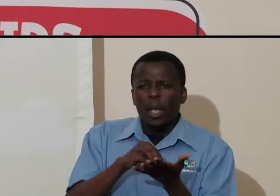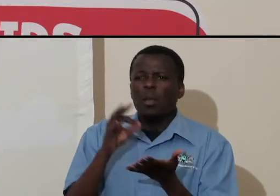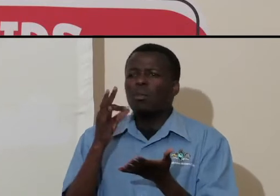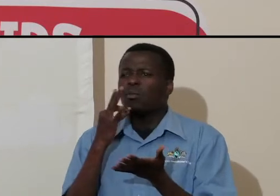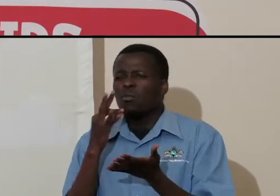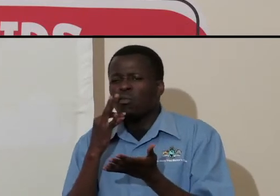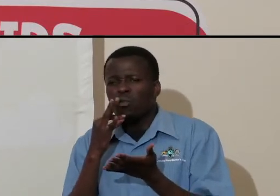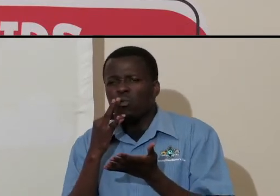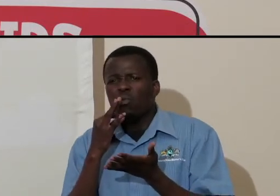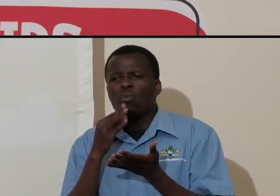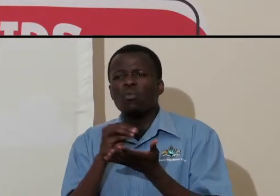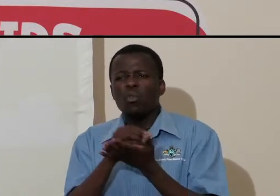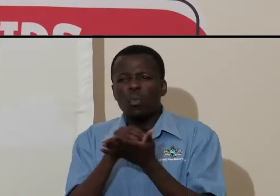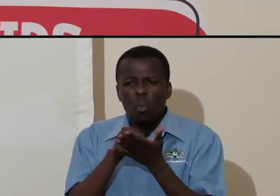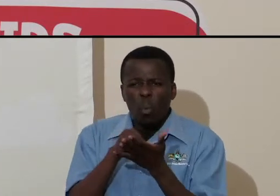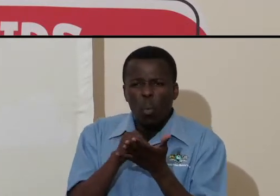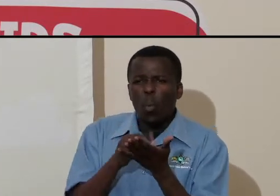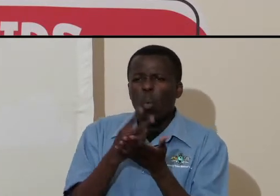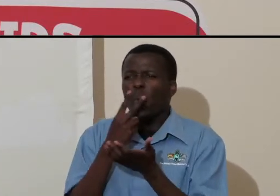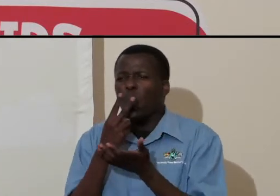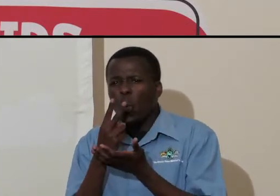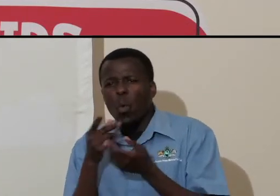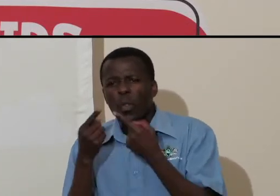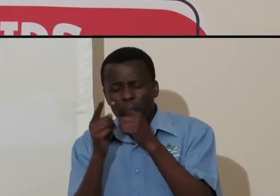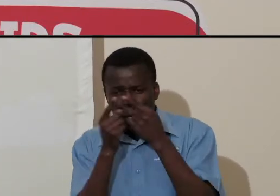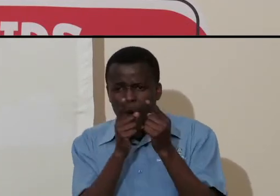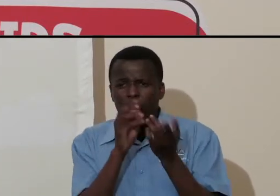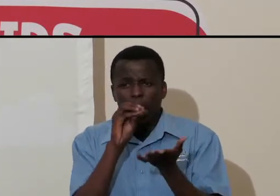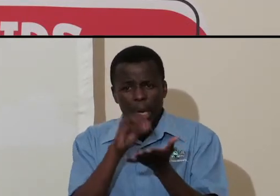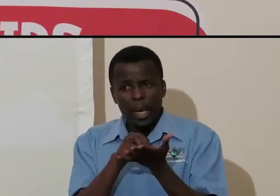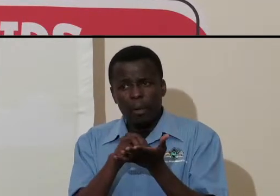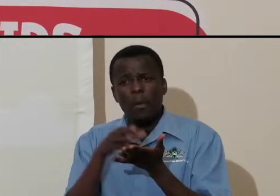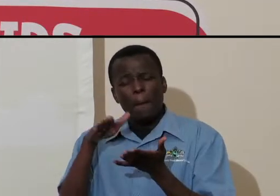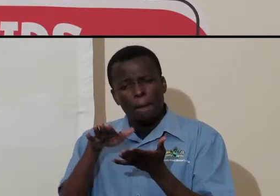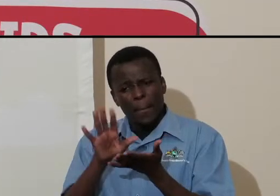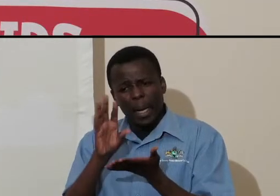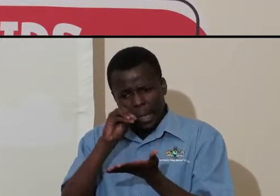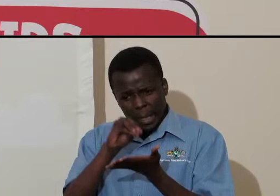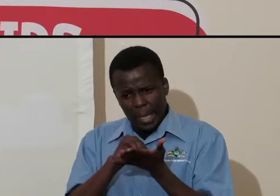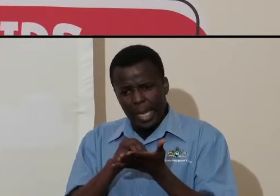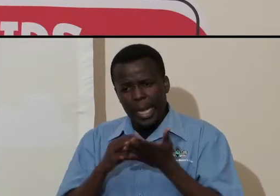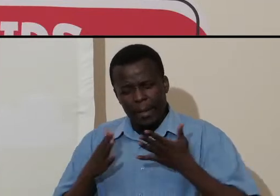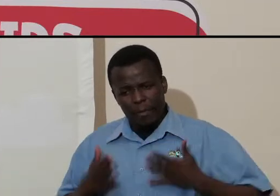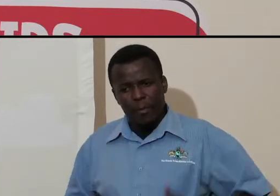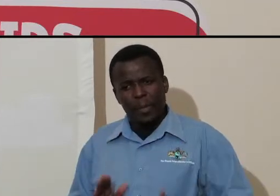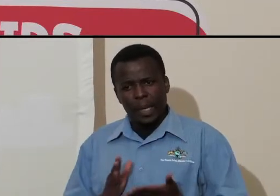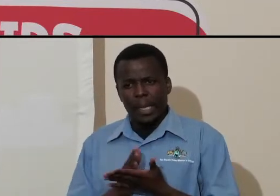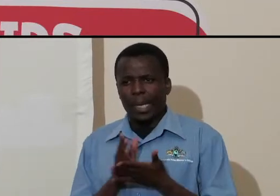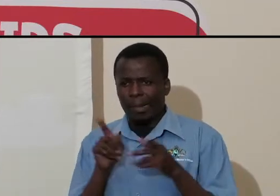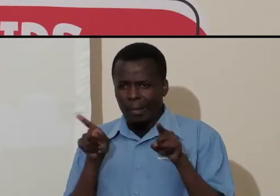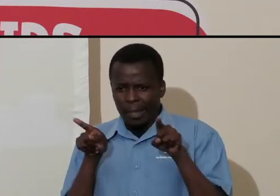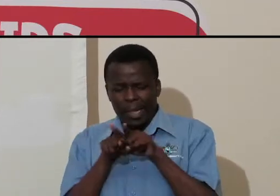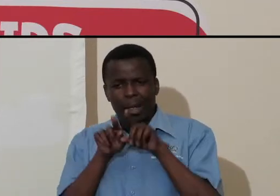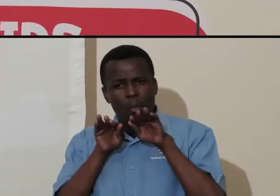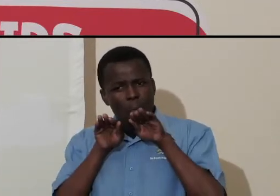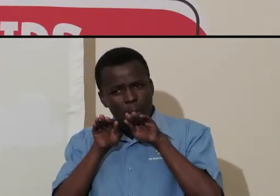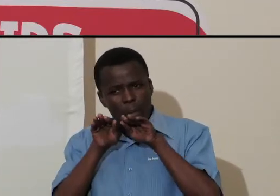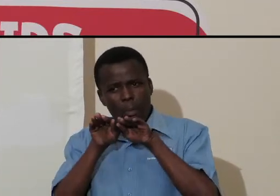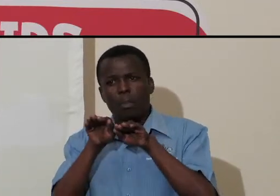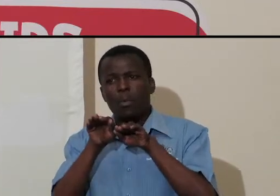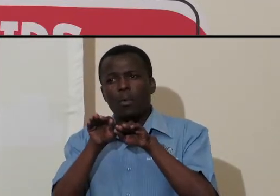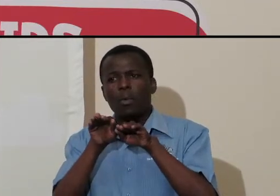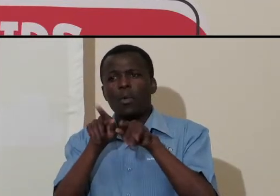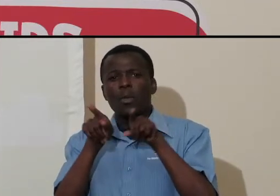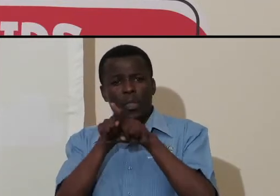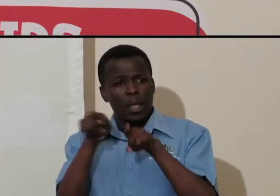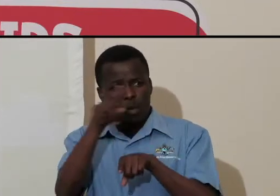people, and women, who all deserve to enjoy the same rights and dignity enjoyed by most of us who are